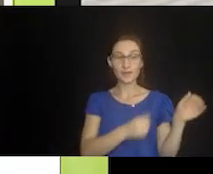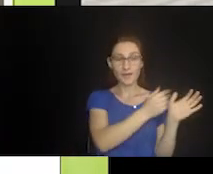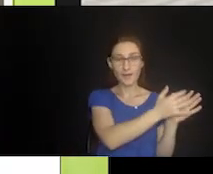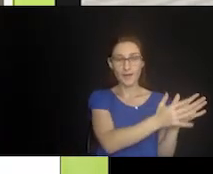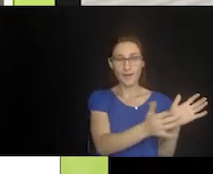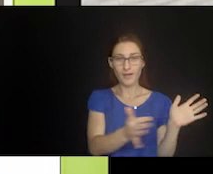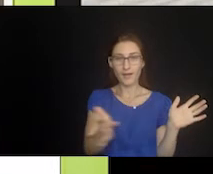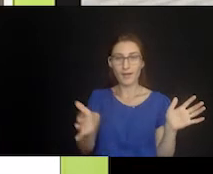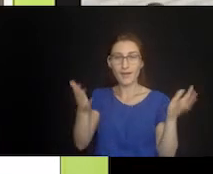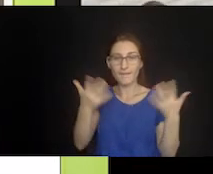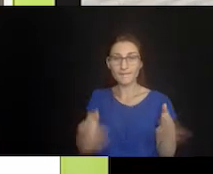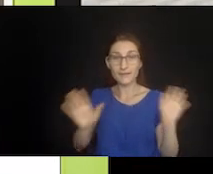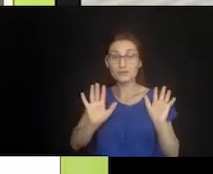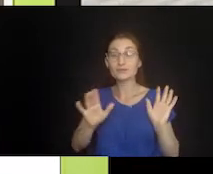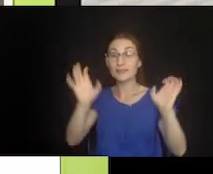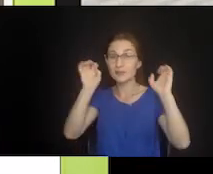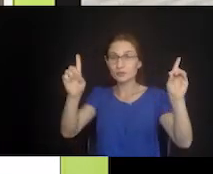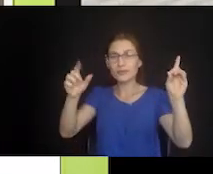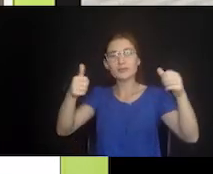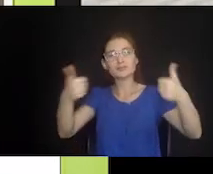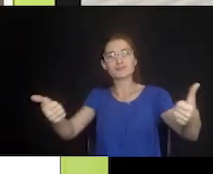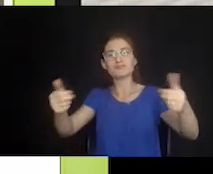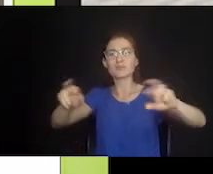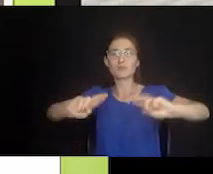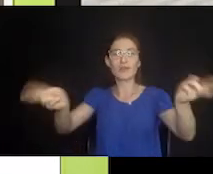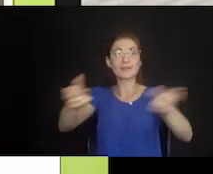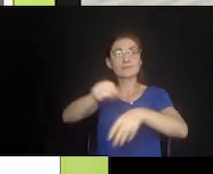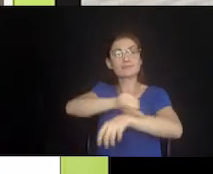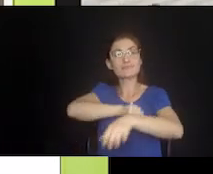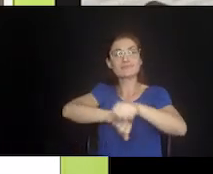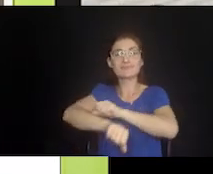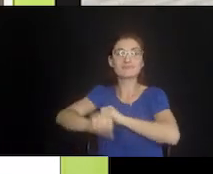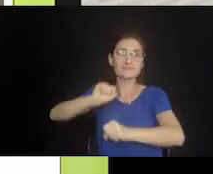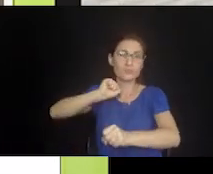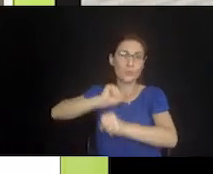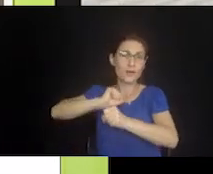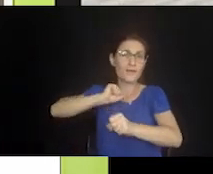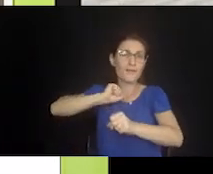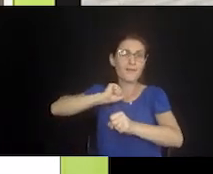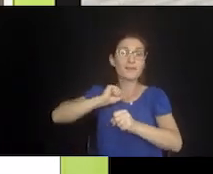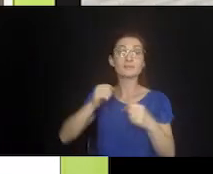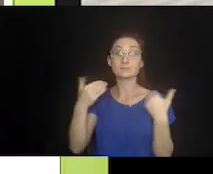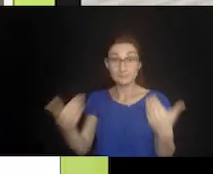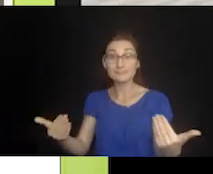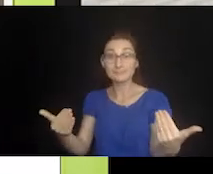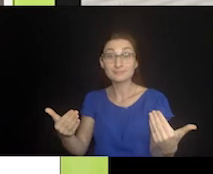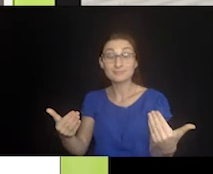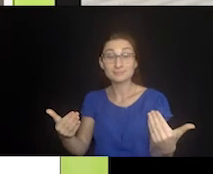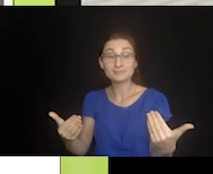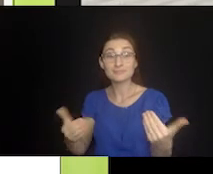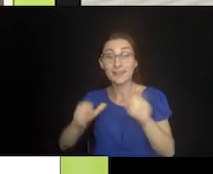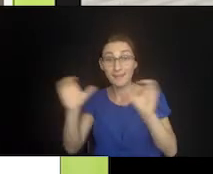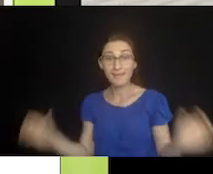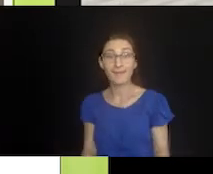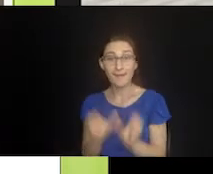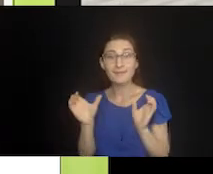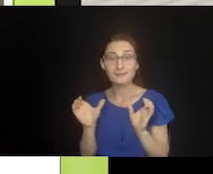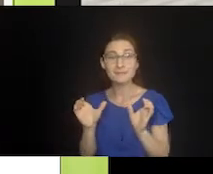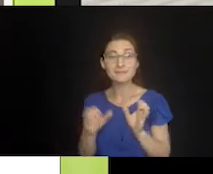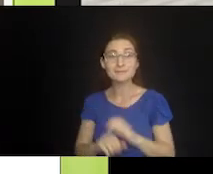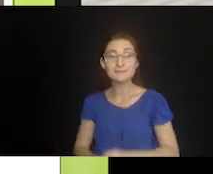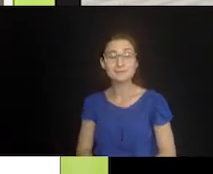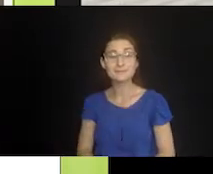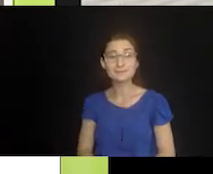So after you've done all these things and you're educated and you're ready to go take action